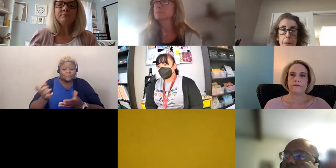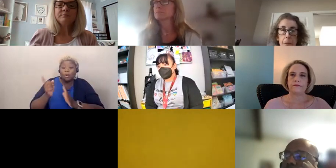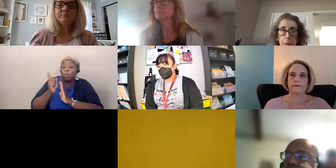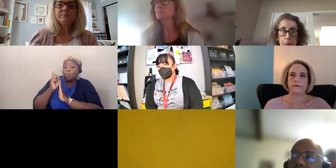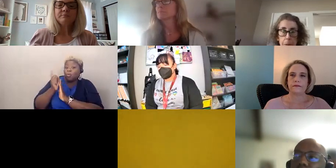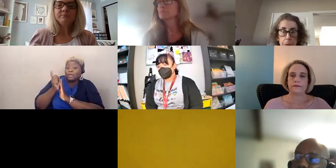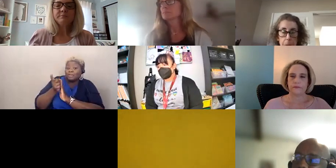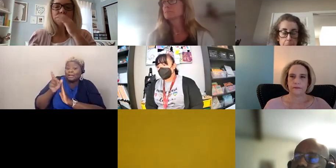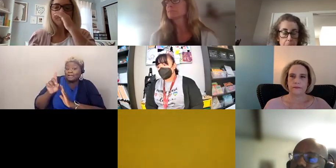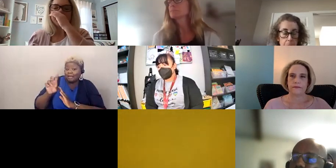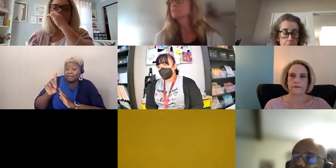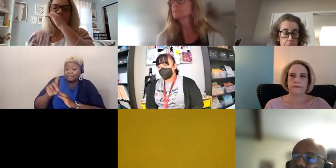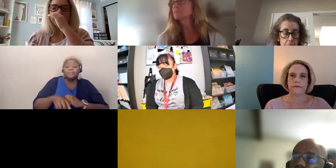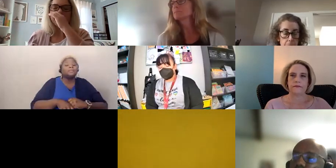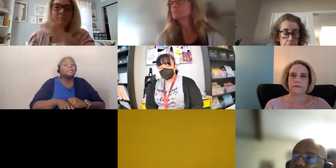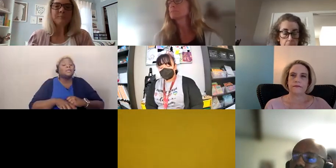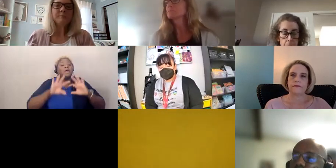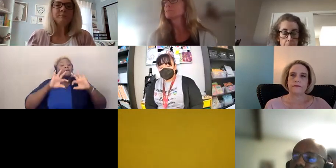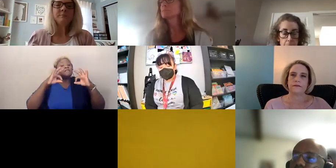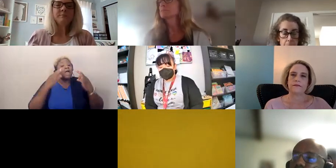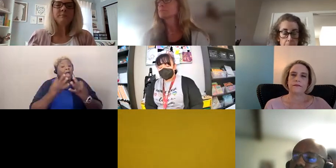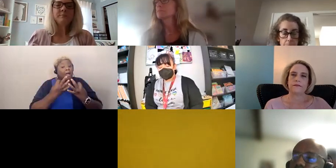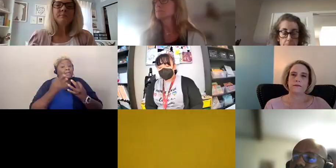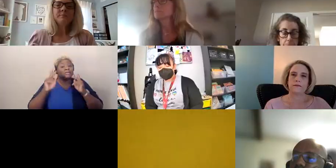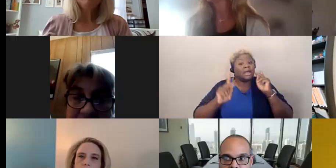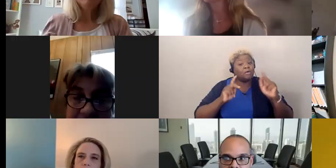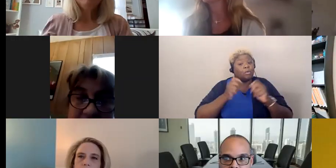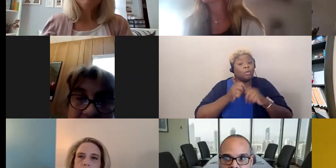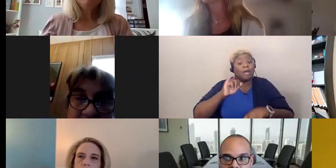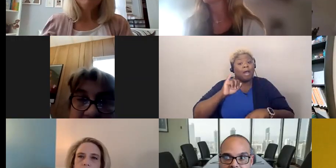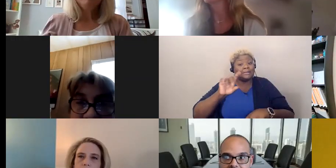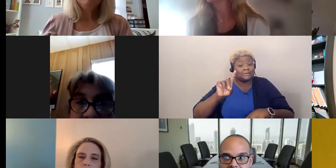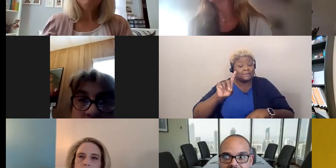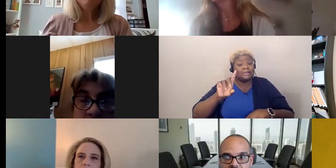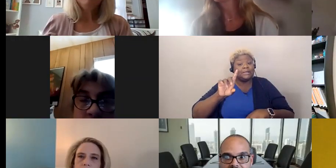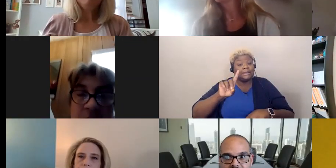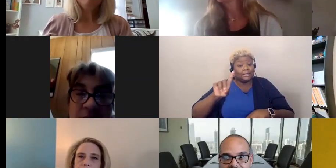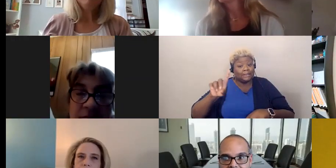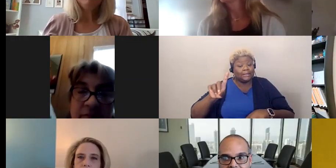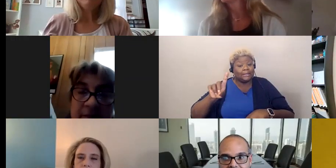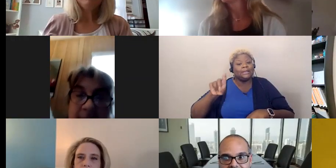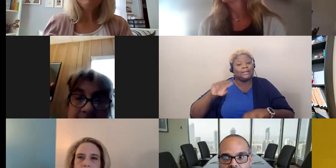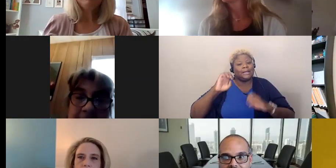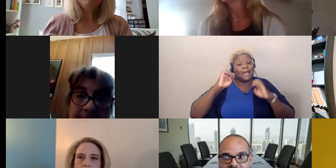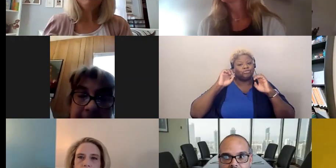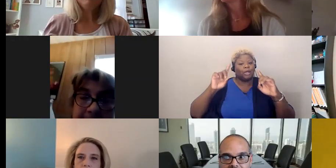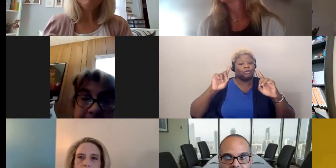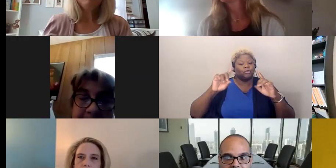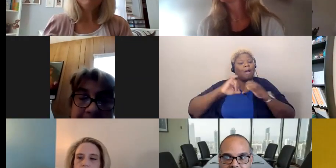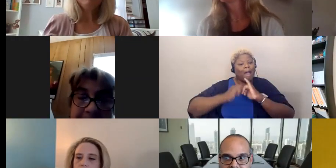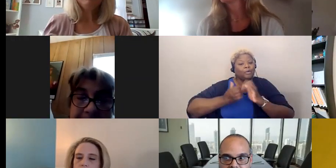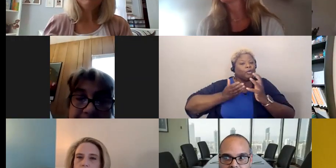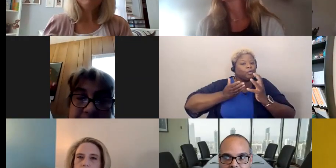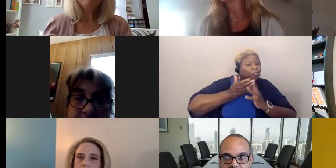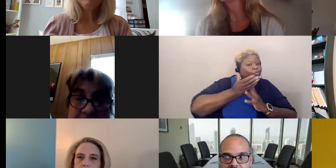1 minute. Finally, families and individuals with an intellectual development disability need education on navigating the crisis behavioral